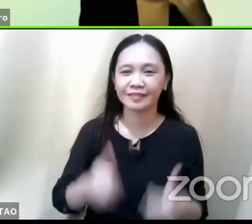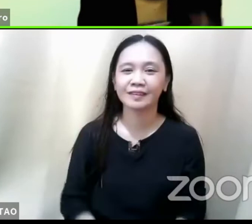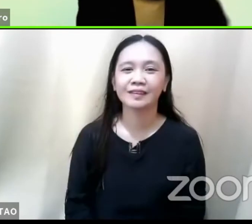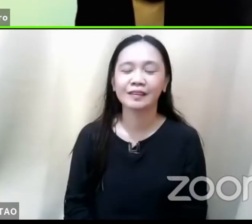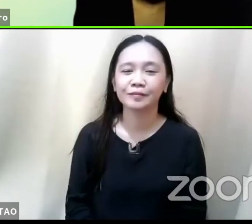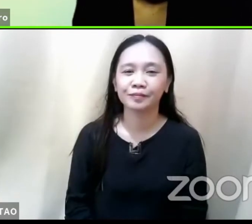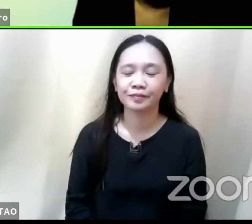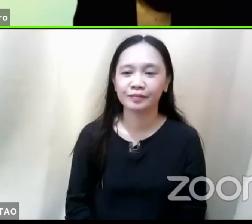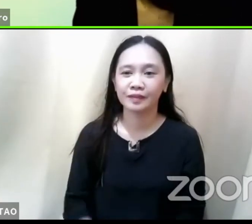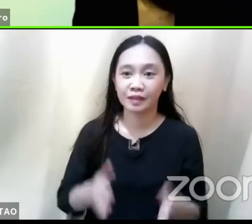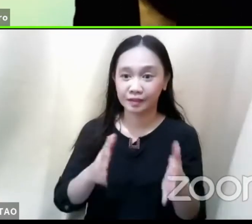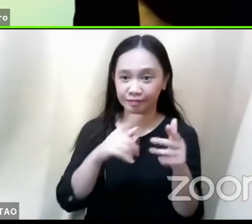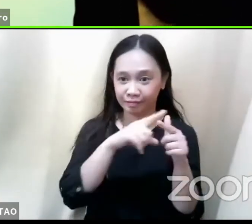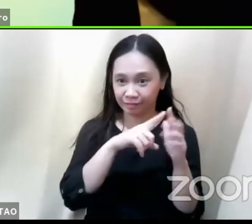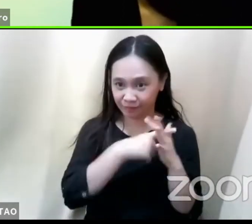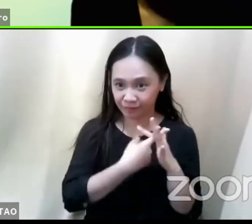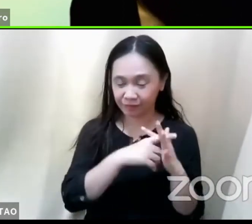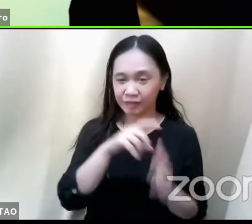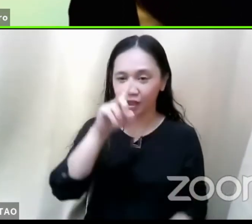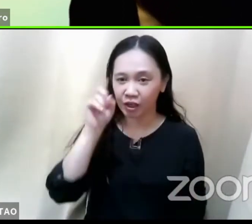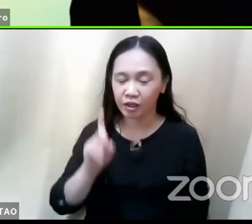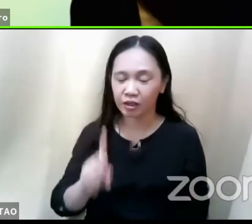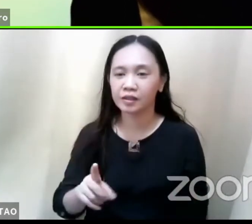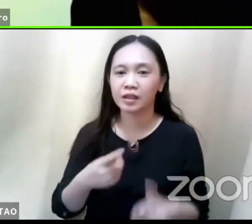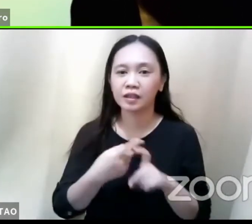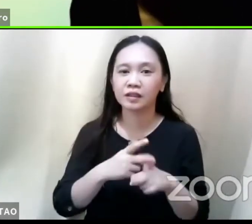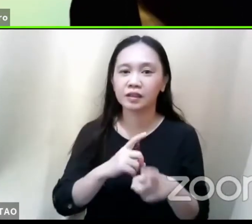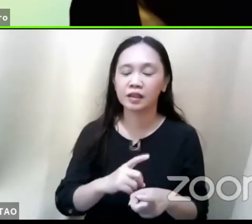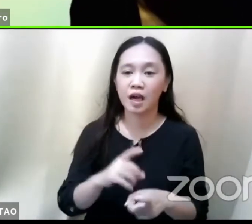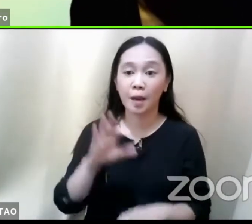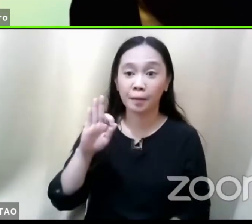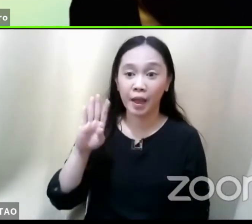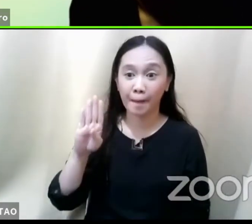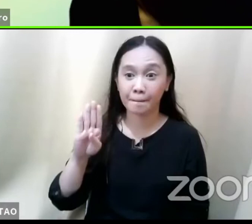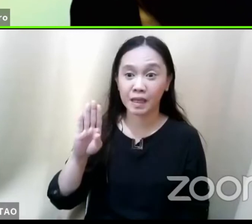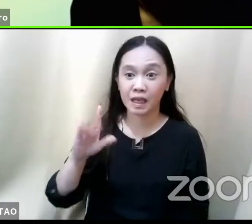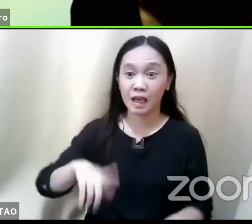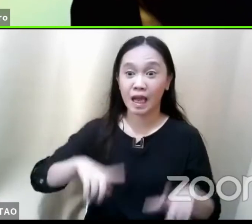Okay, so let's start with our question from our Facebook Live.